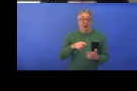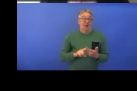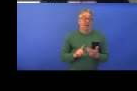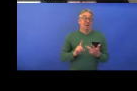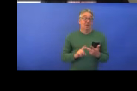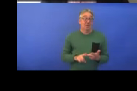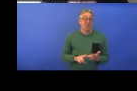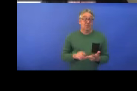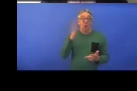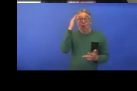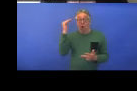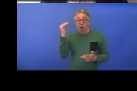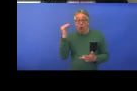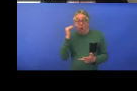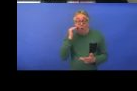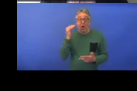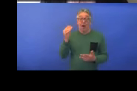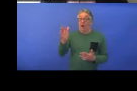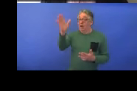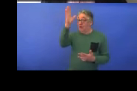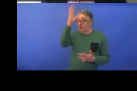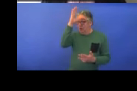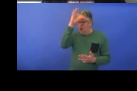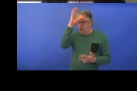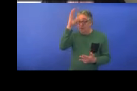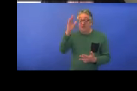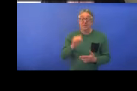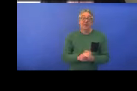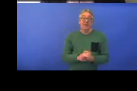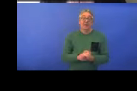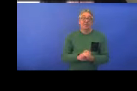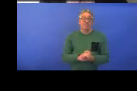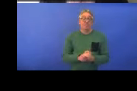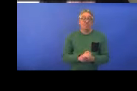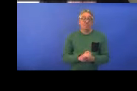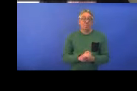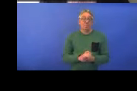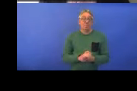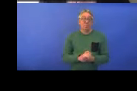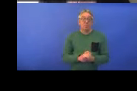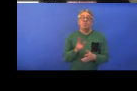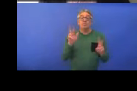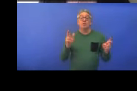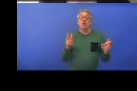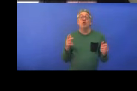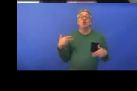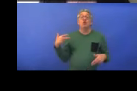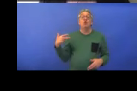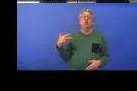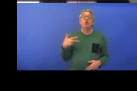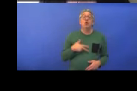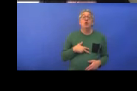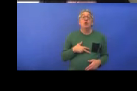and then under the articles, for instance, on social protection, which is quite an issue